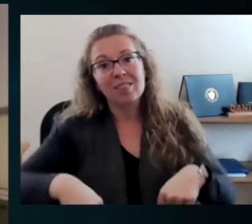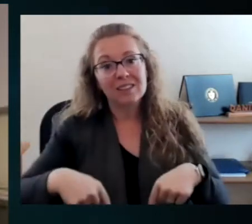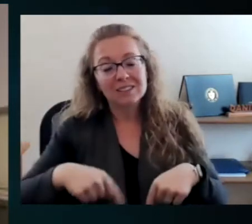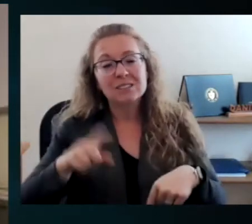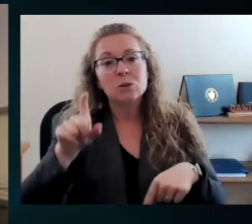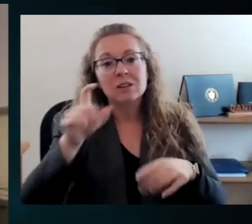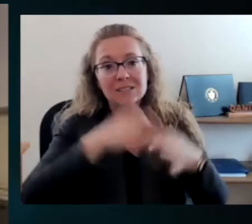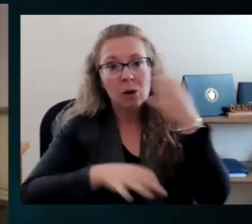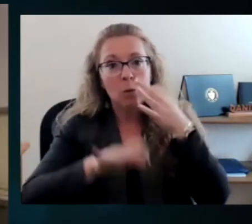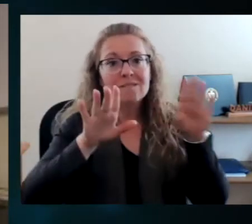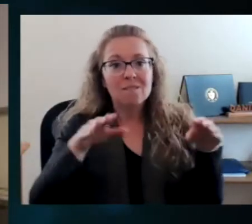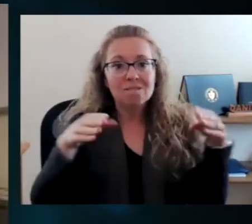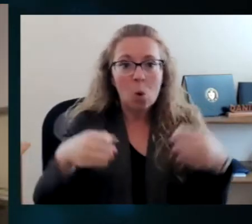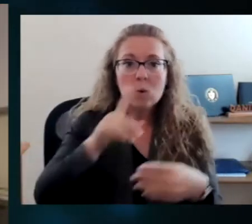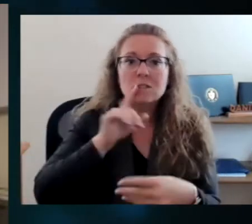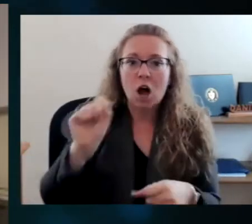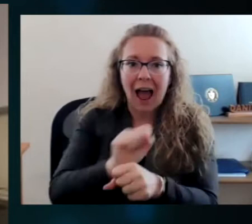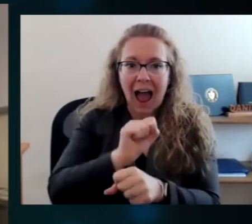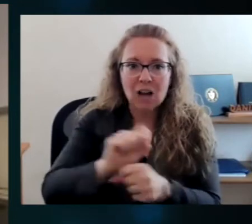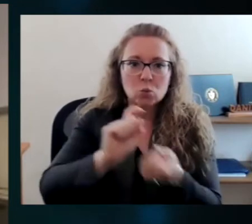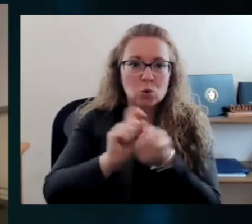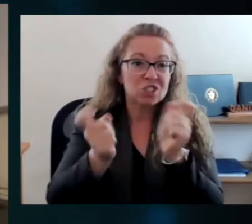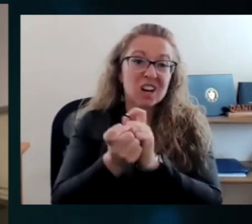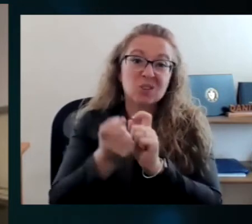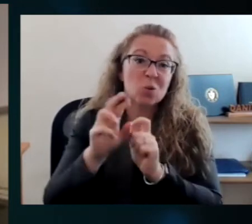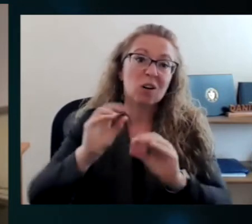actual change, or there's no point to this discussion.